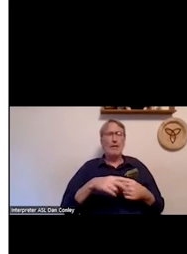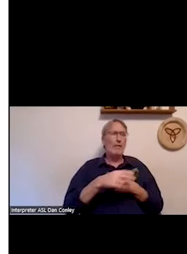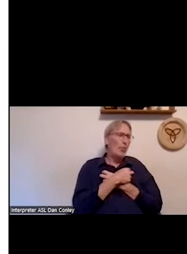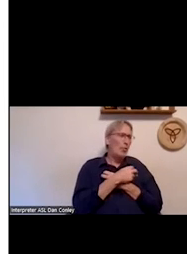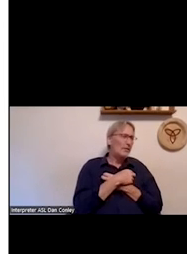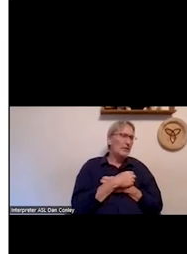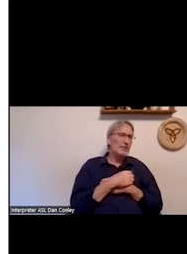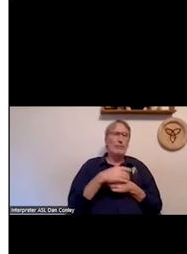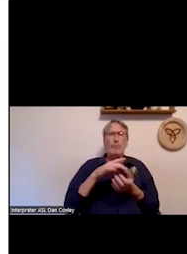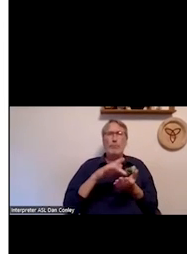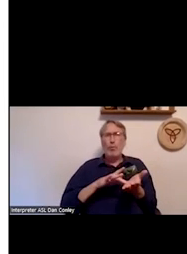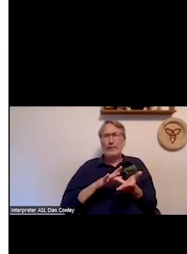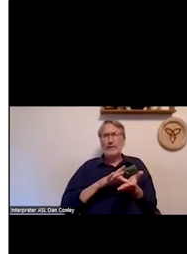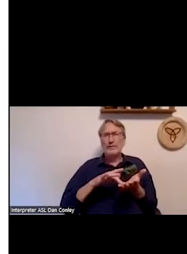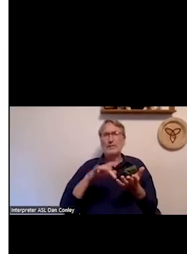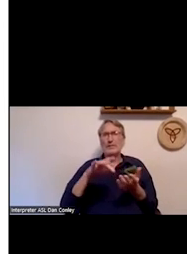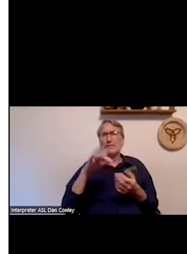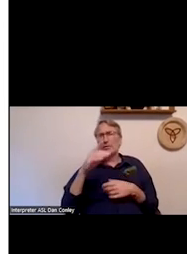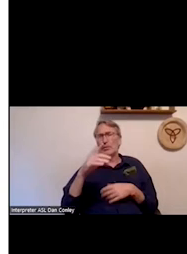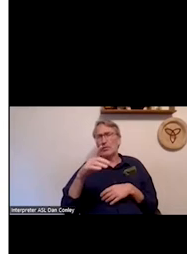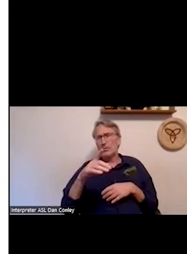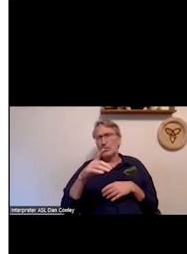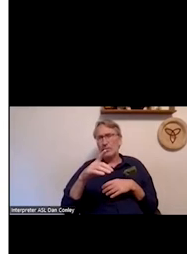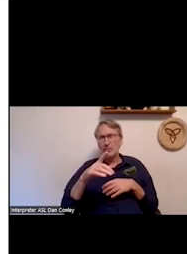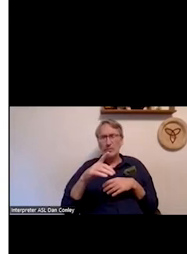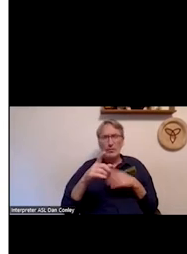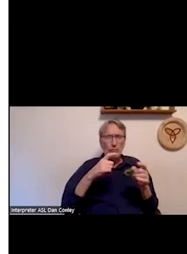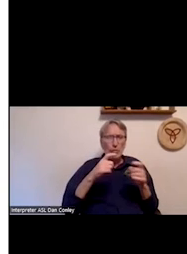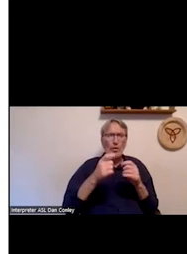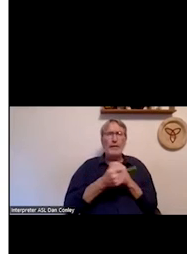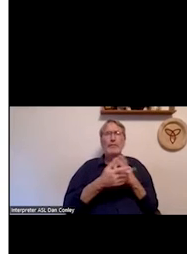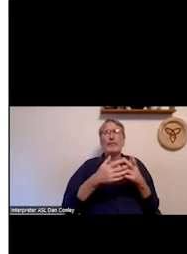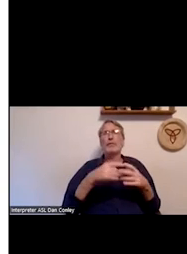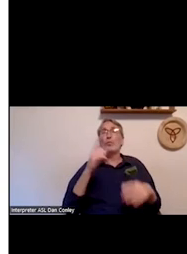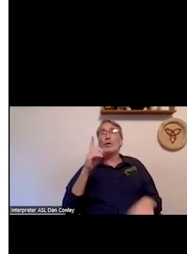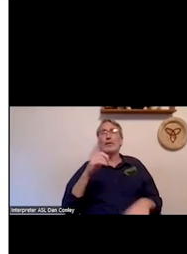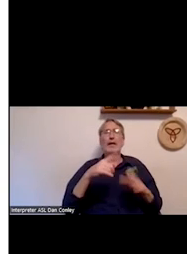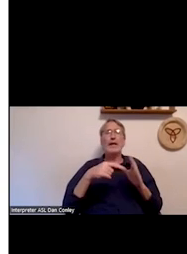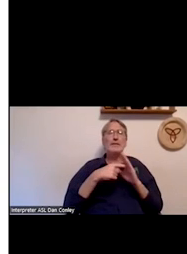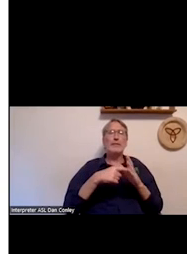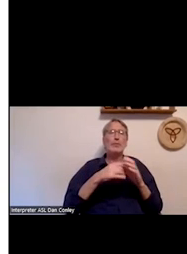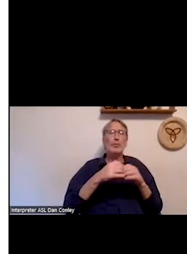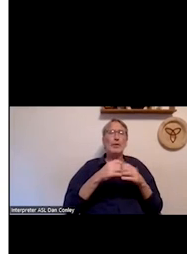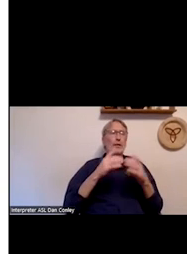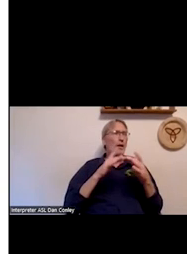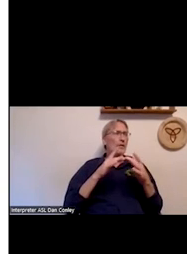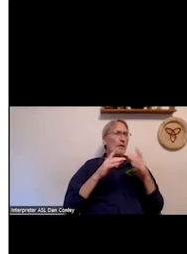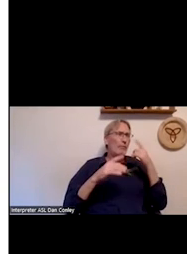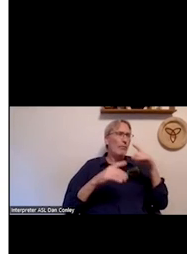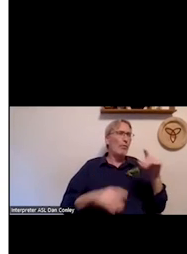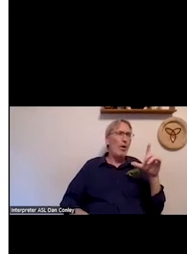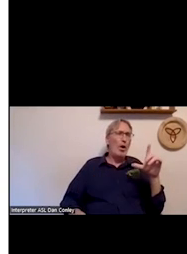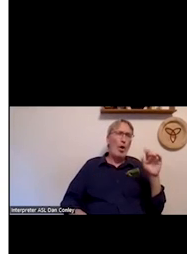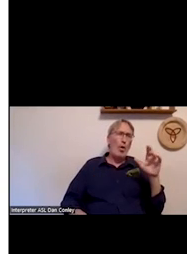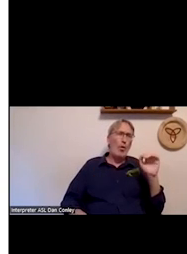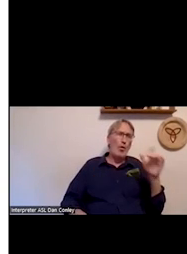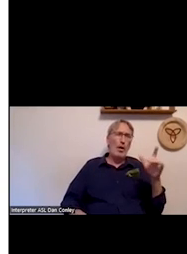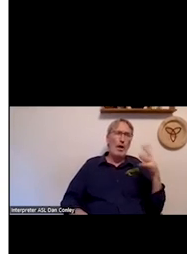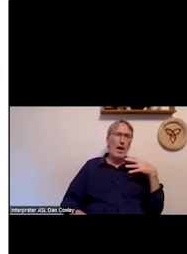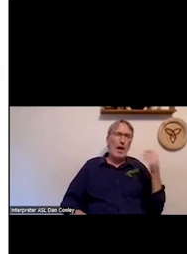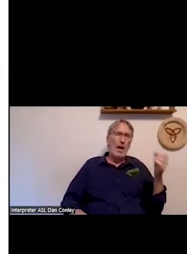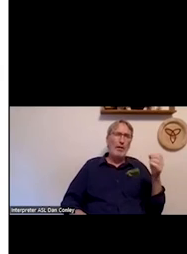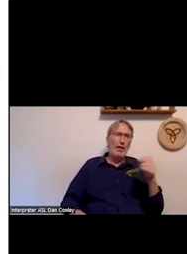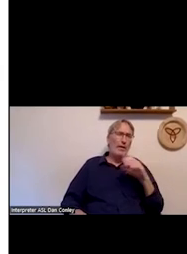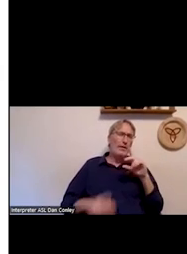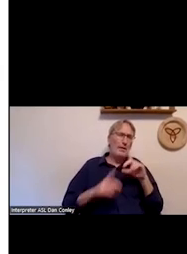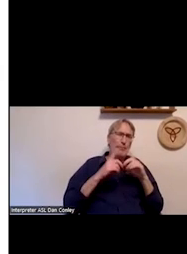And then we provided here, again, using Philadelphia as an example, with contact information for the local health department, state health